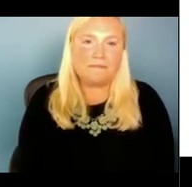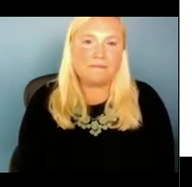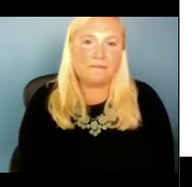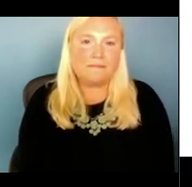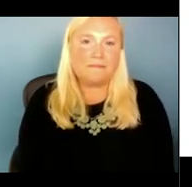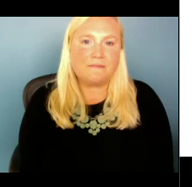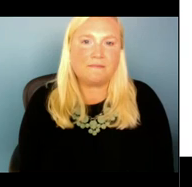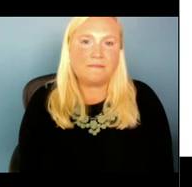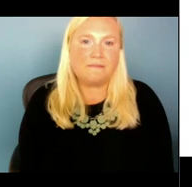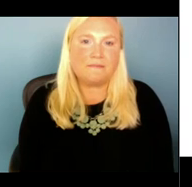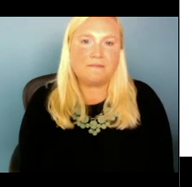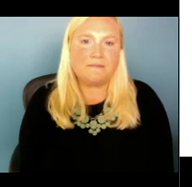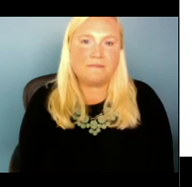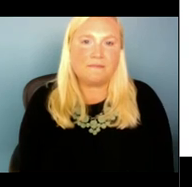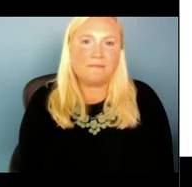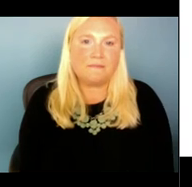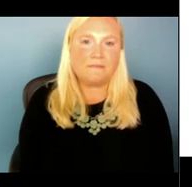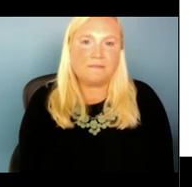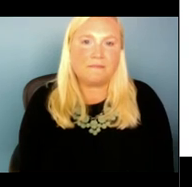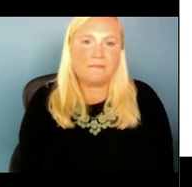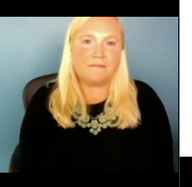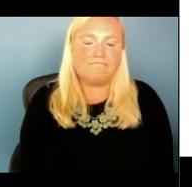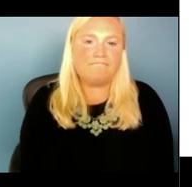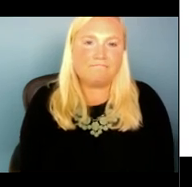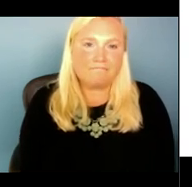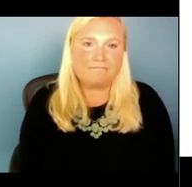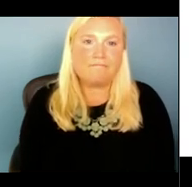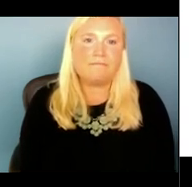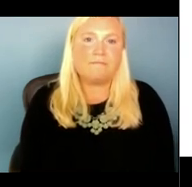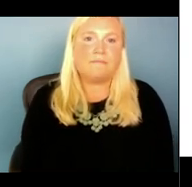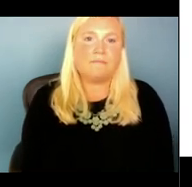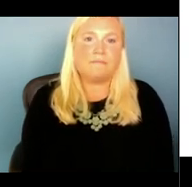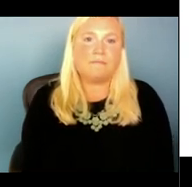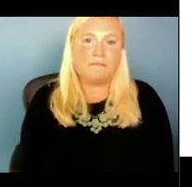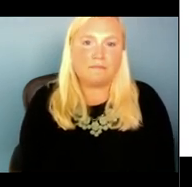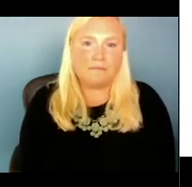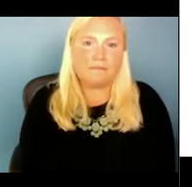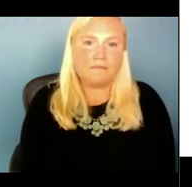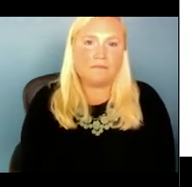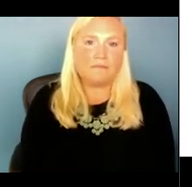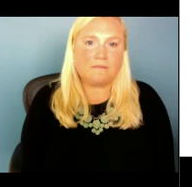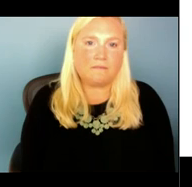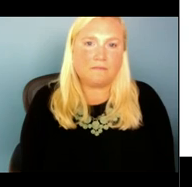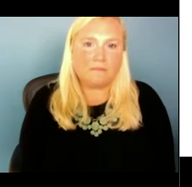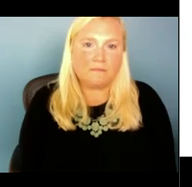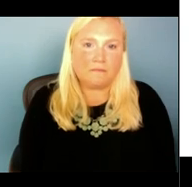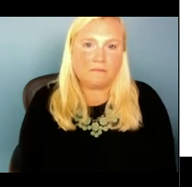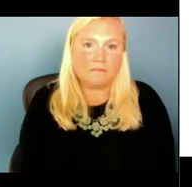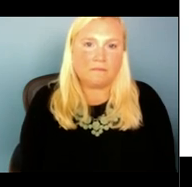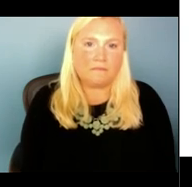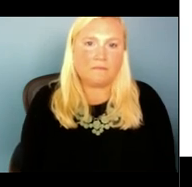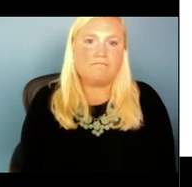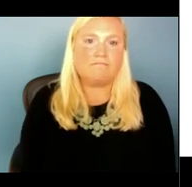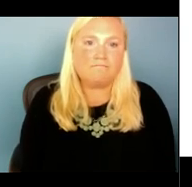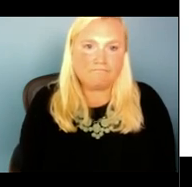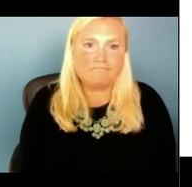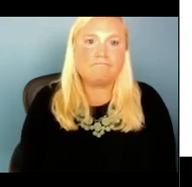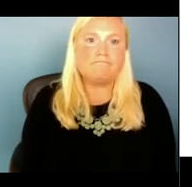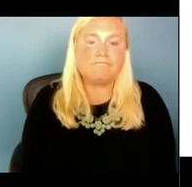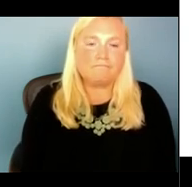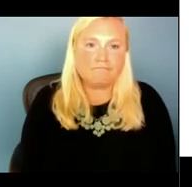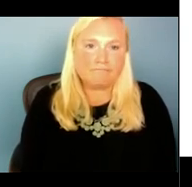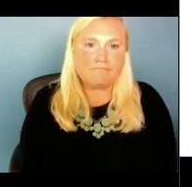the most common words they used was unable, stuck. And another, the phrase loss of control. I feel like